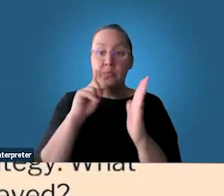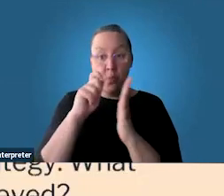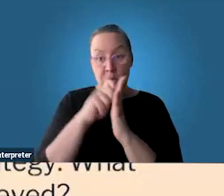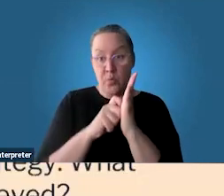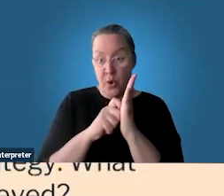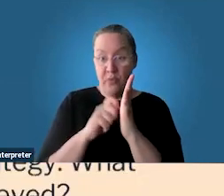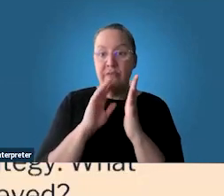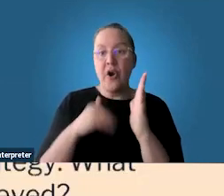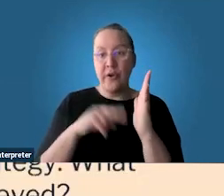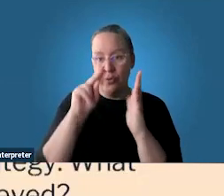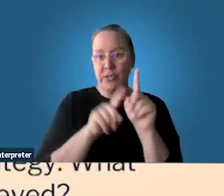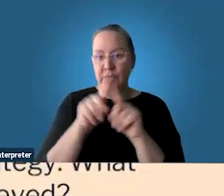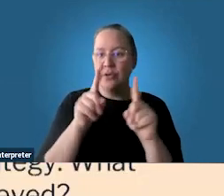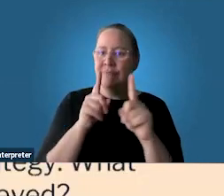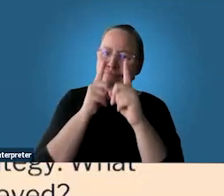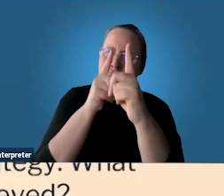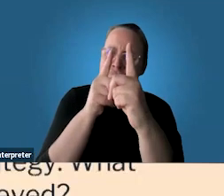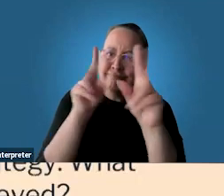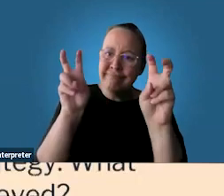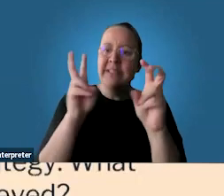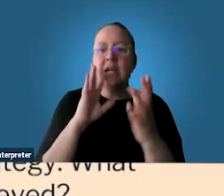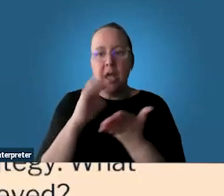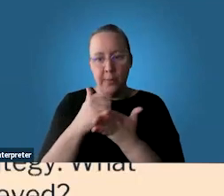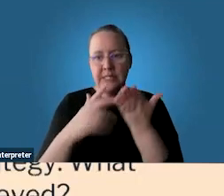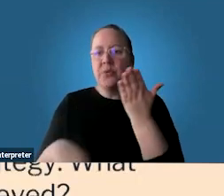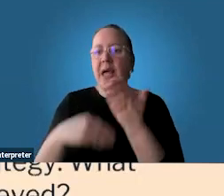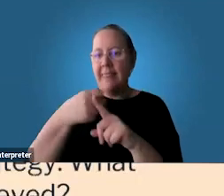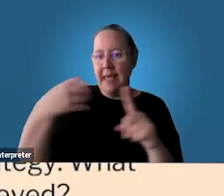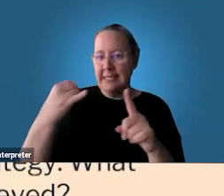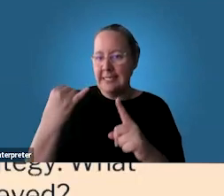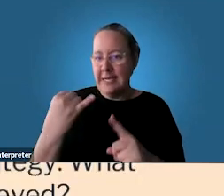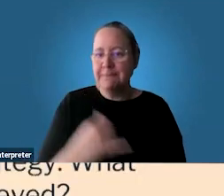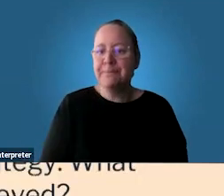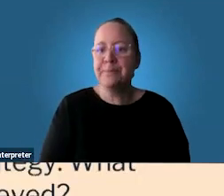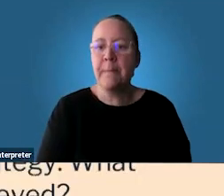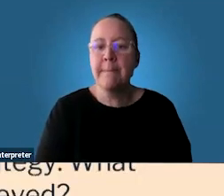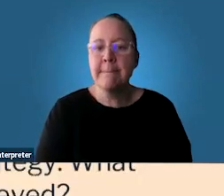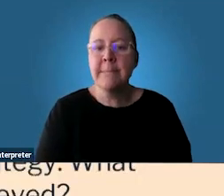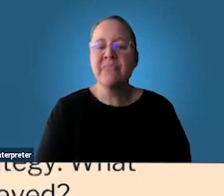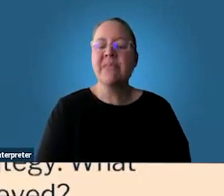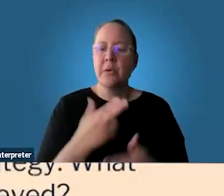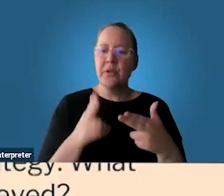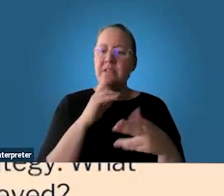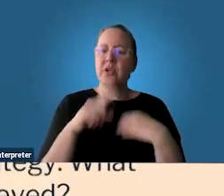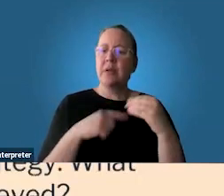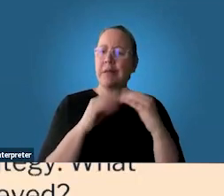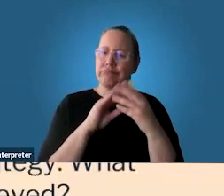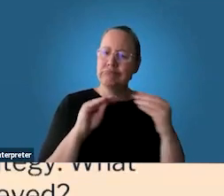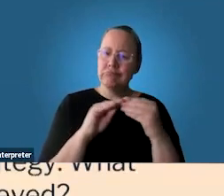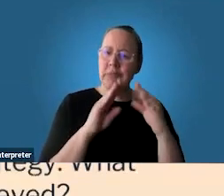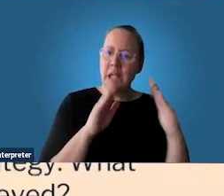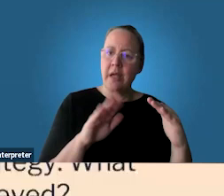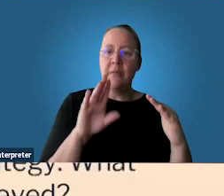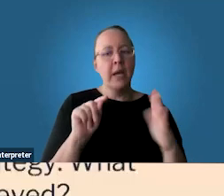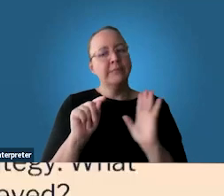narrative North Star. And thank you all so much for helping us to add to those today. I'll briefly talk on the parts of the narrative house, but know that